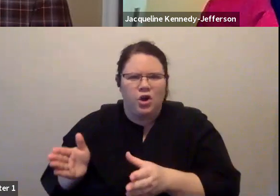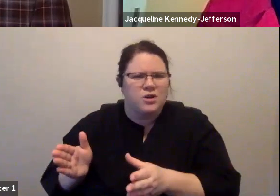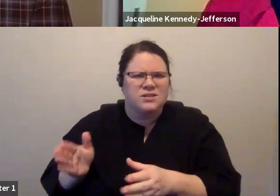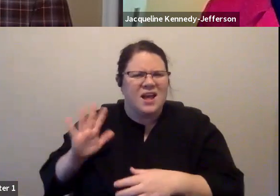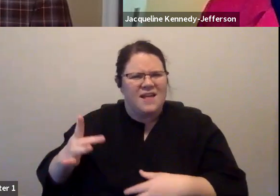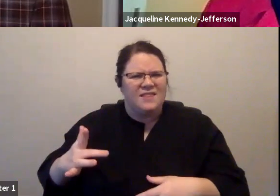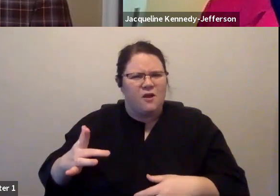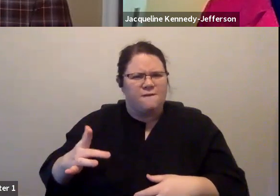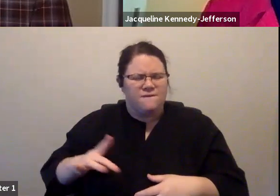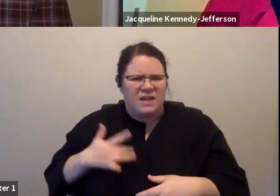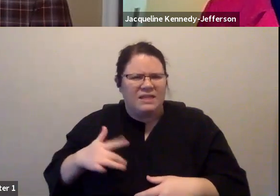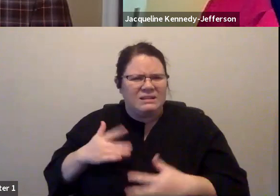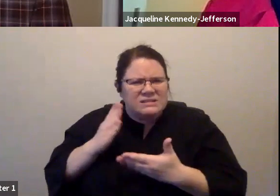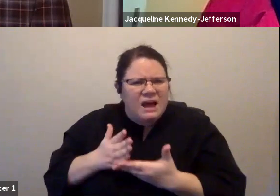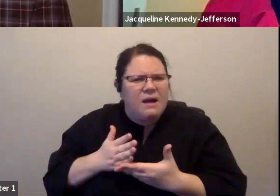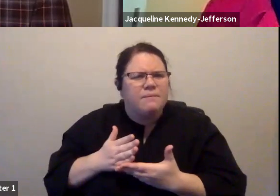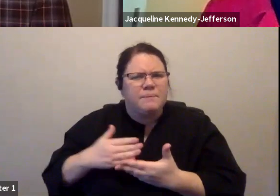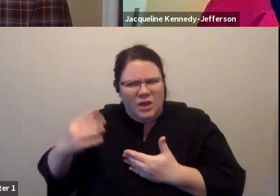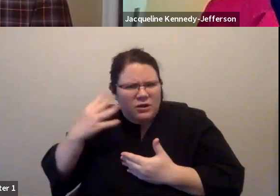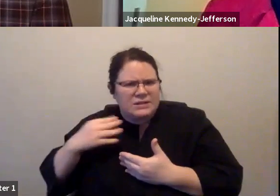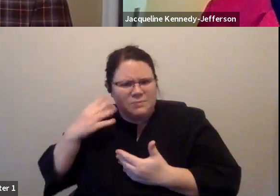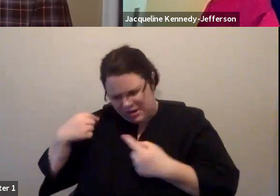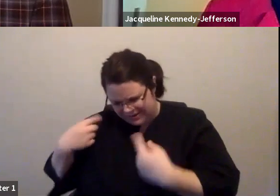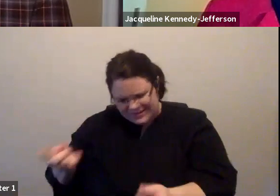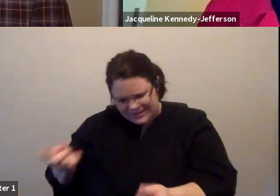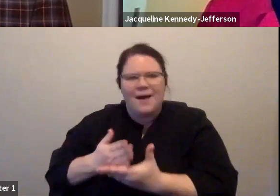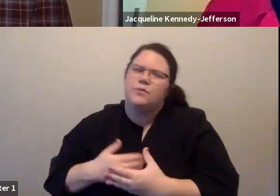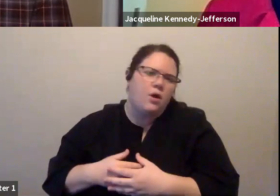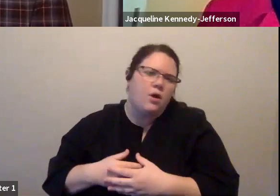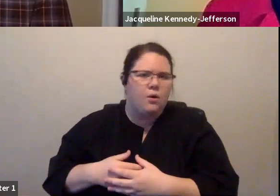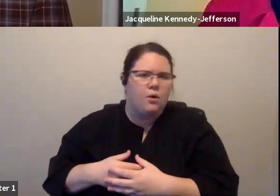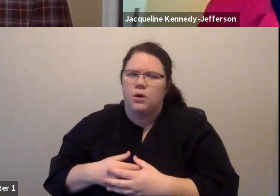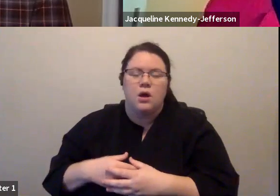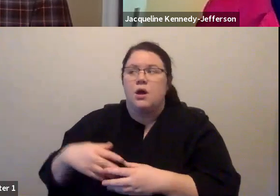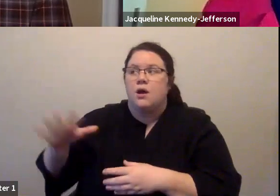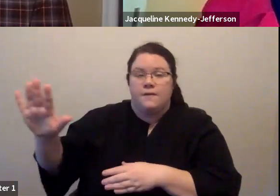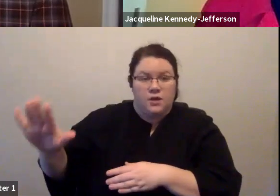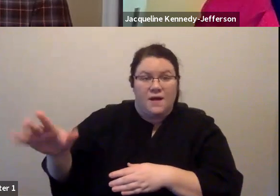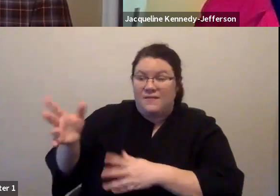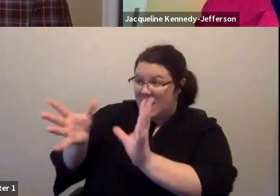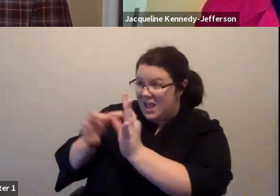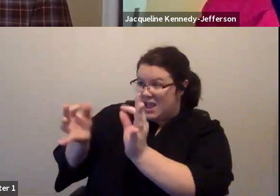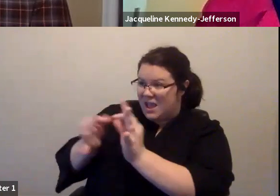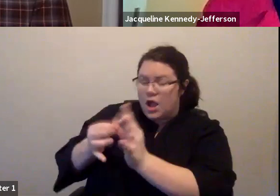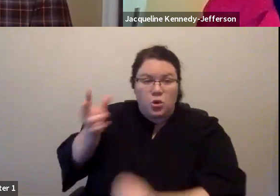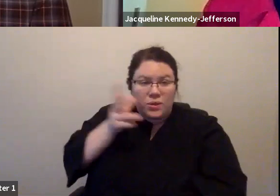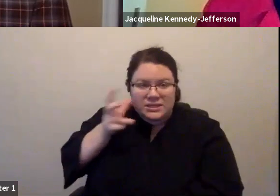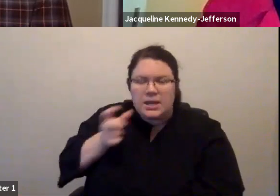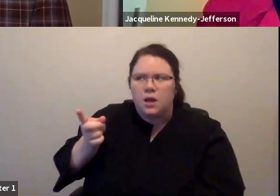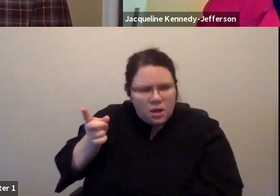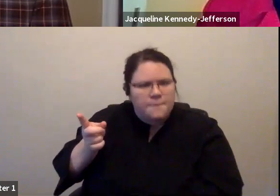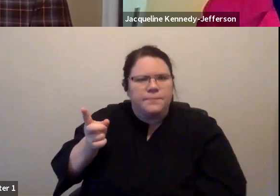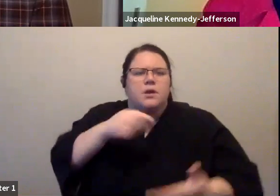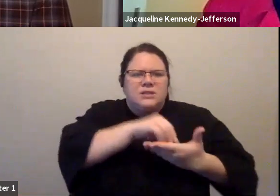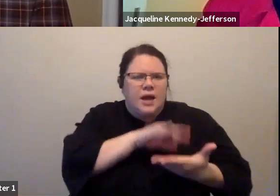lived experiences that they have. So it's important that you're capturing, this feedback that you're hearing from your employees and continue to build up this business case to understand